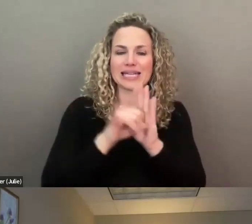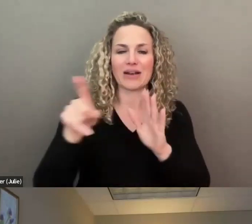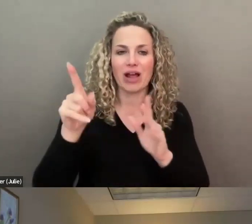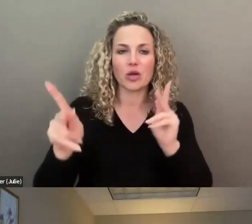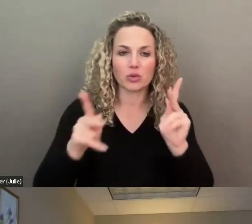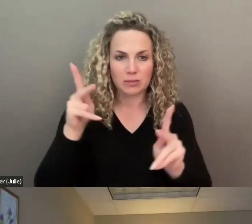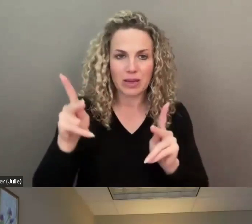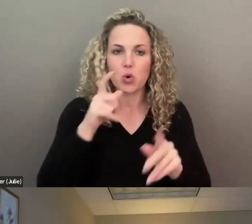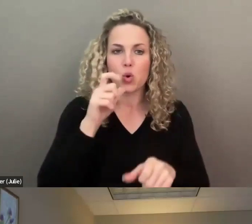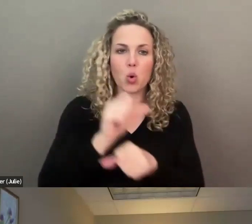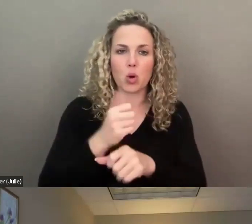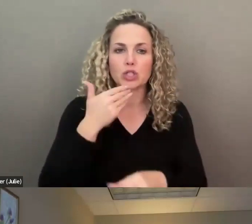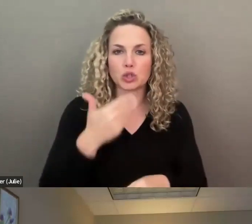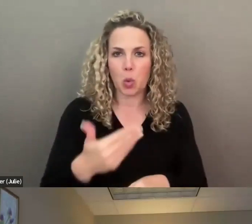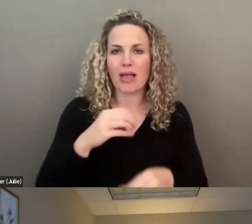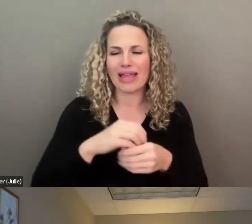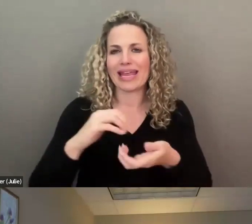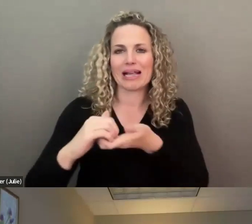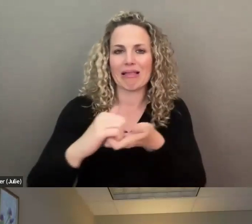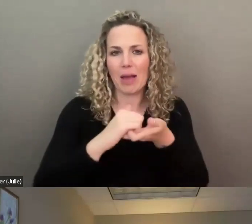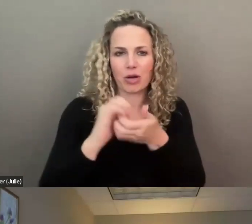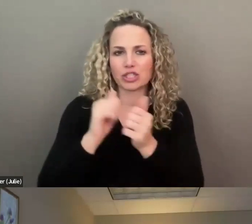who worked really well in collaboration with our